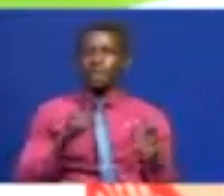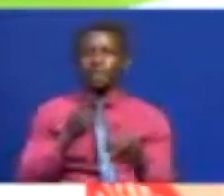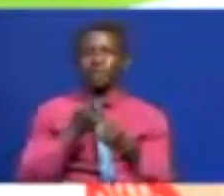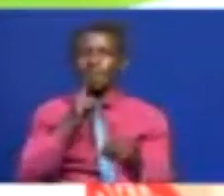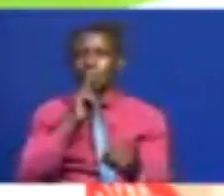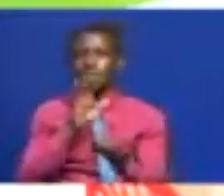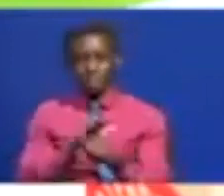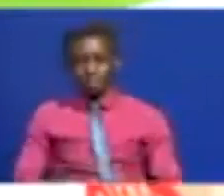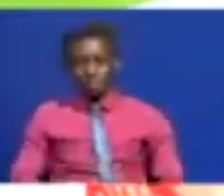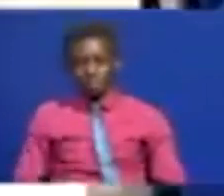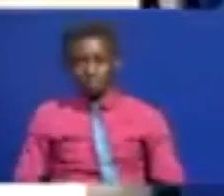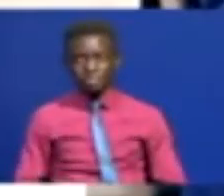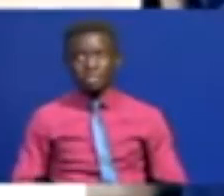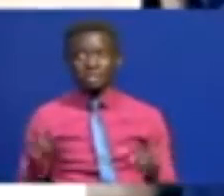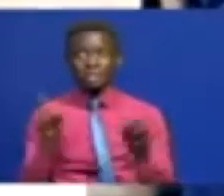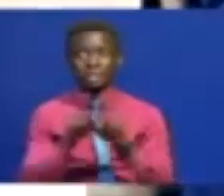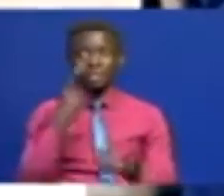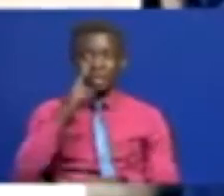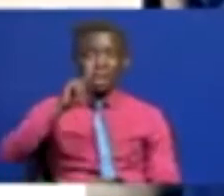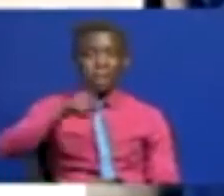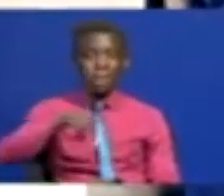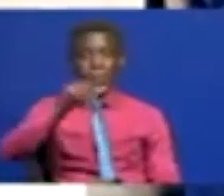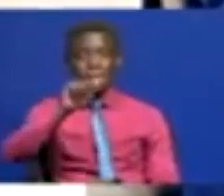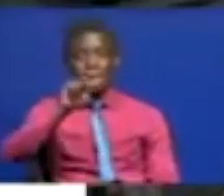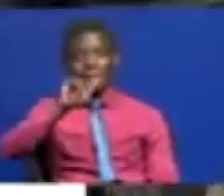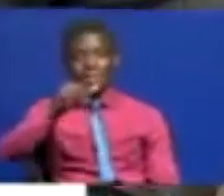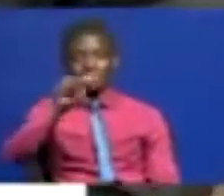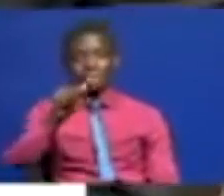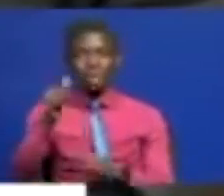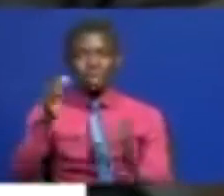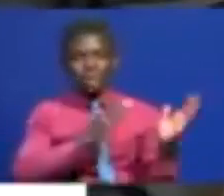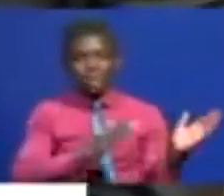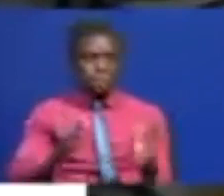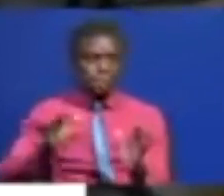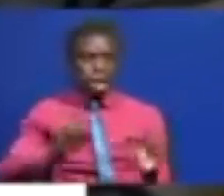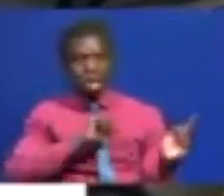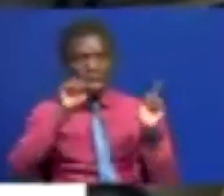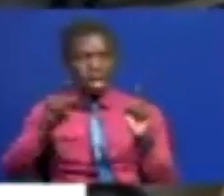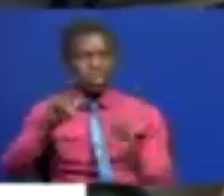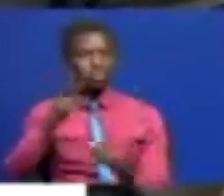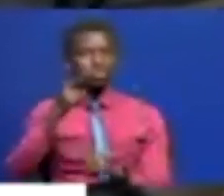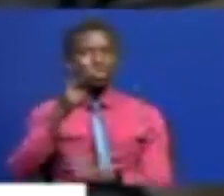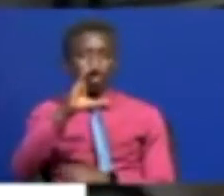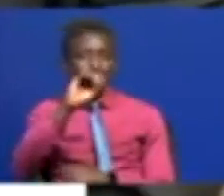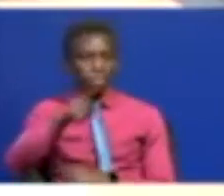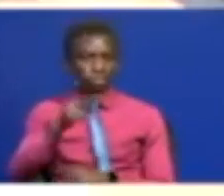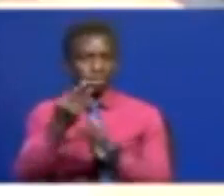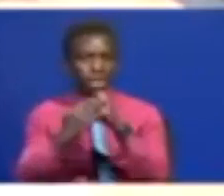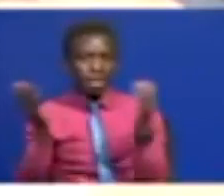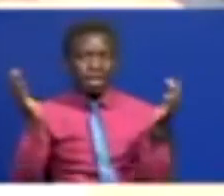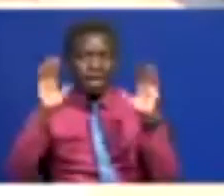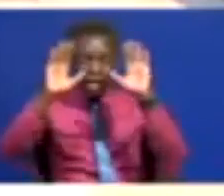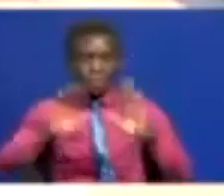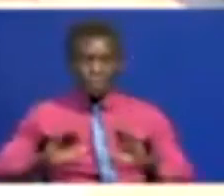Climate Justice Alliance PACJA, which launched its Road to COP28 campaign, says there is need to amplify the voices of communities